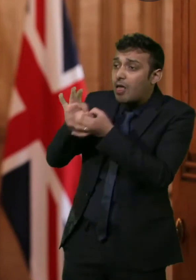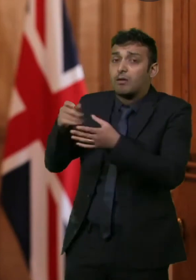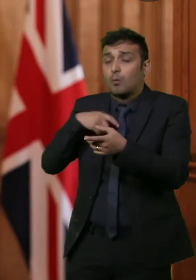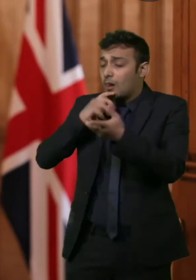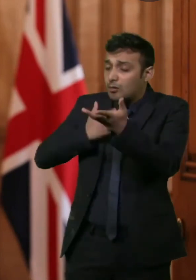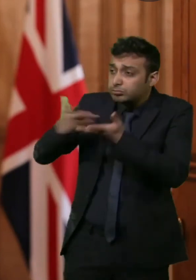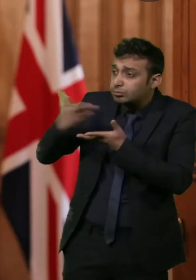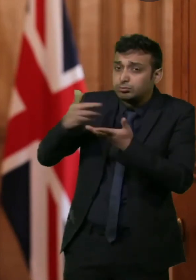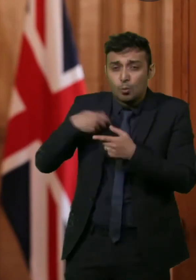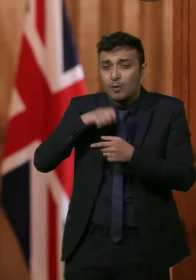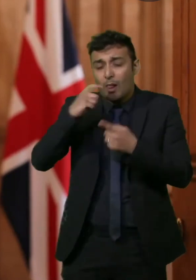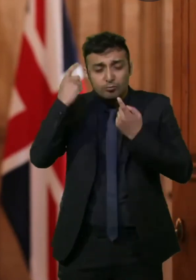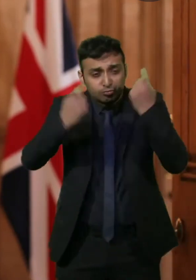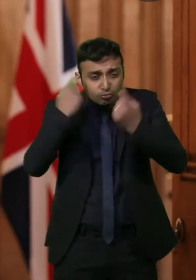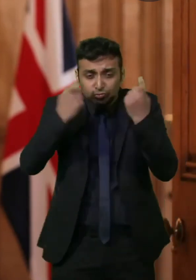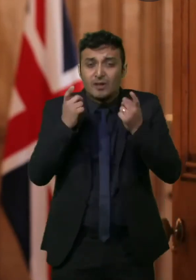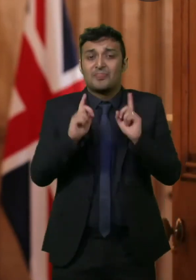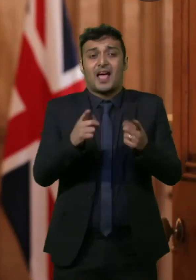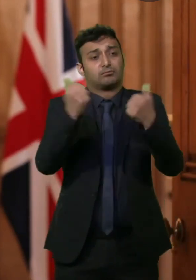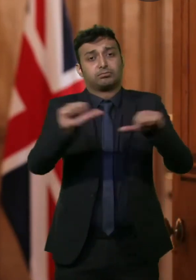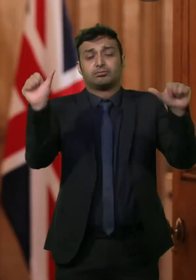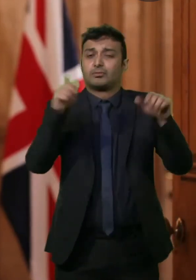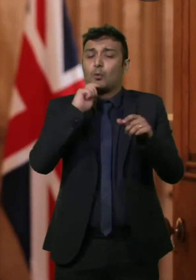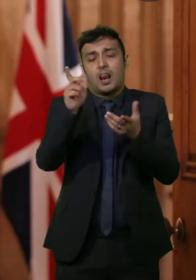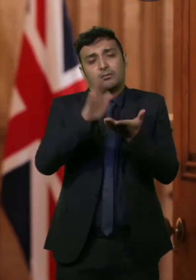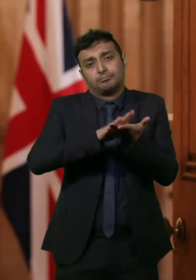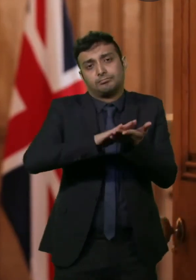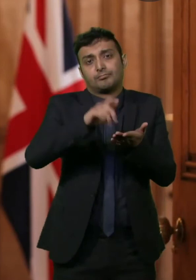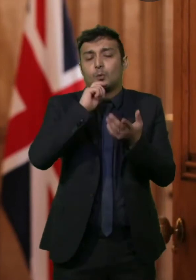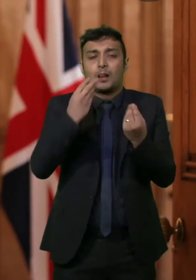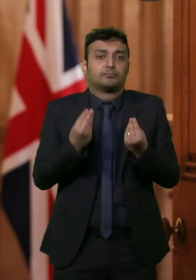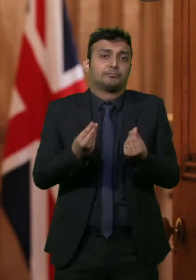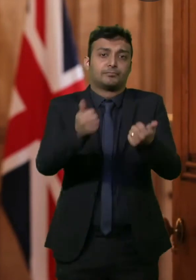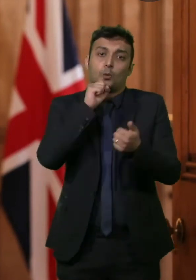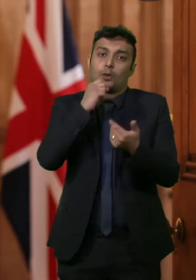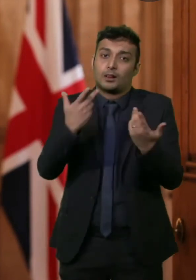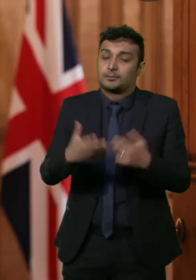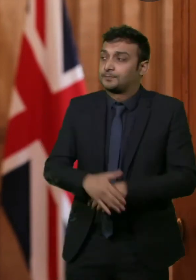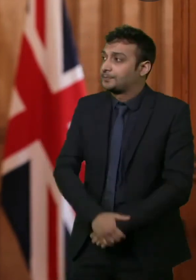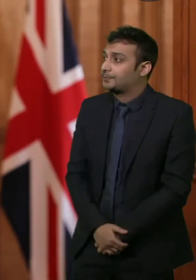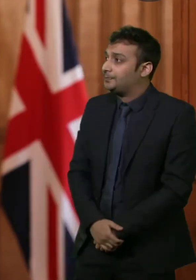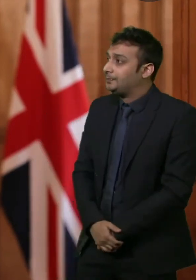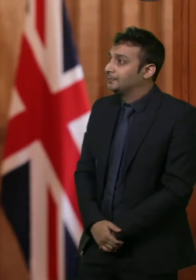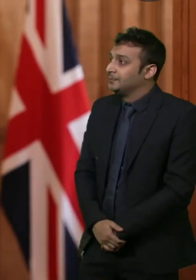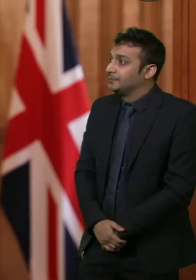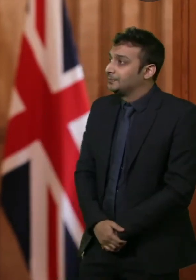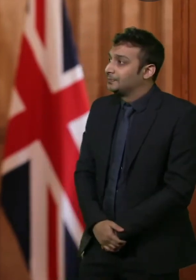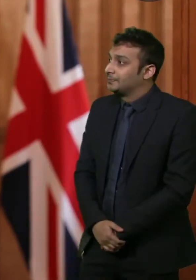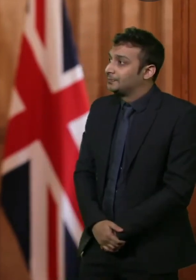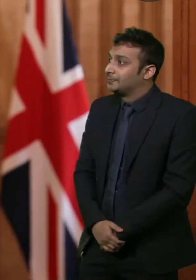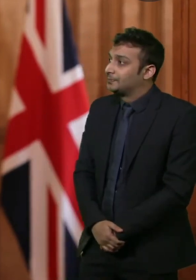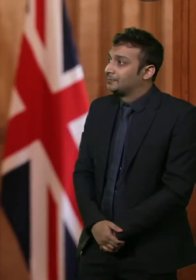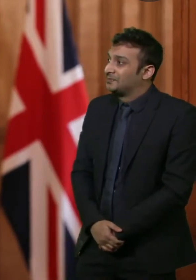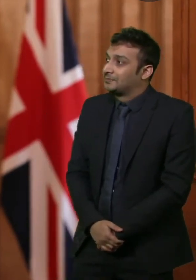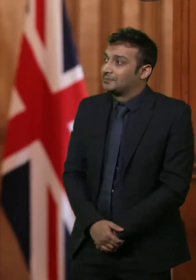our friends will as well. So you'll have to forgive me, Andrew, if I'm considerably more optimistic about all that